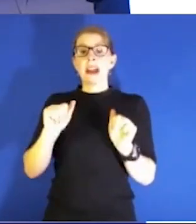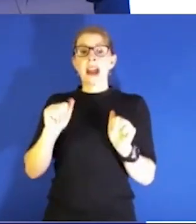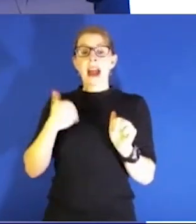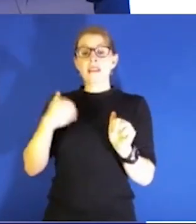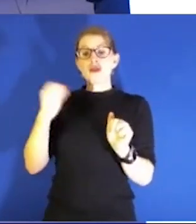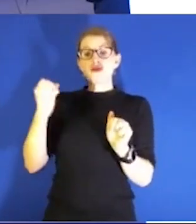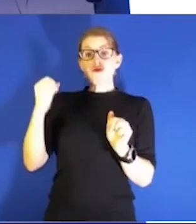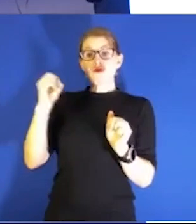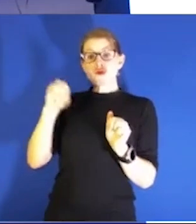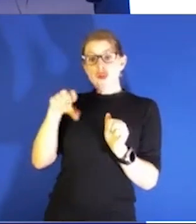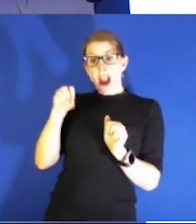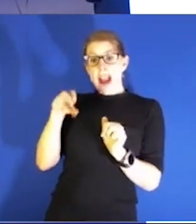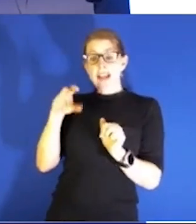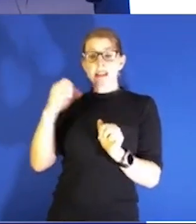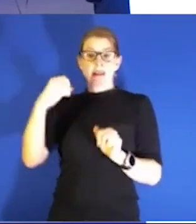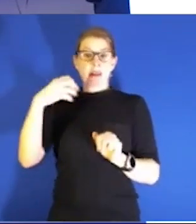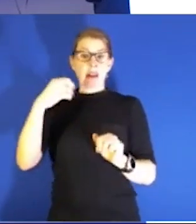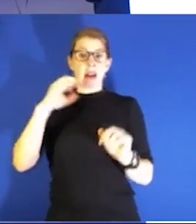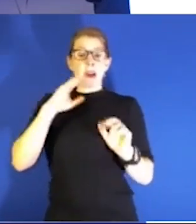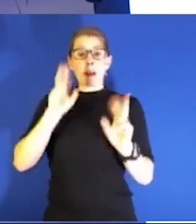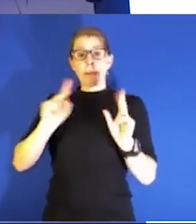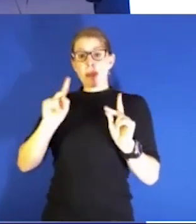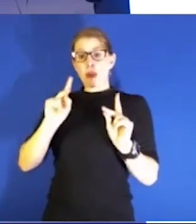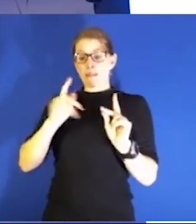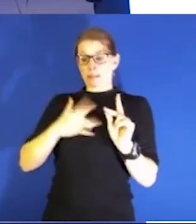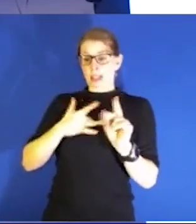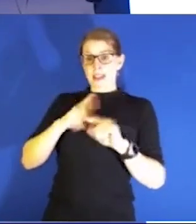feel differently than we do, and we're trying to